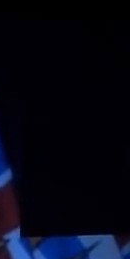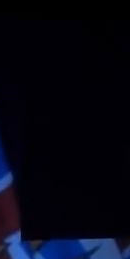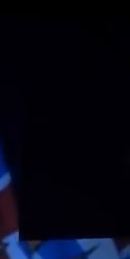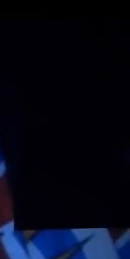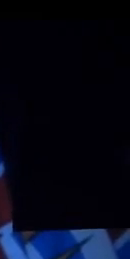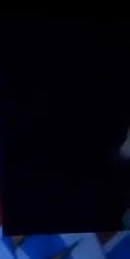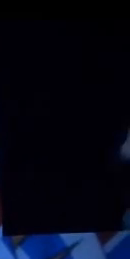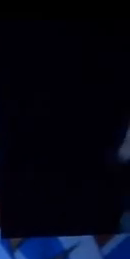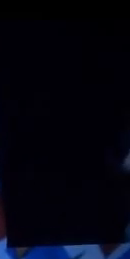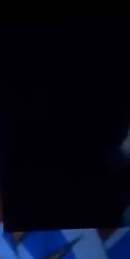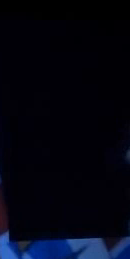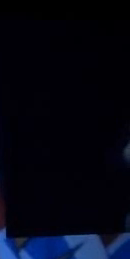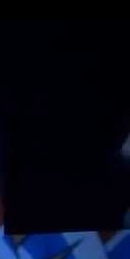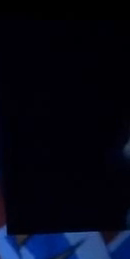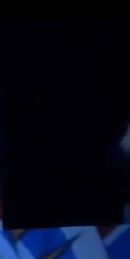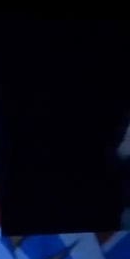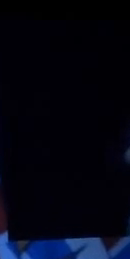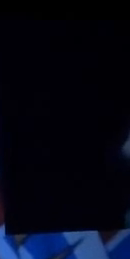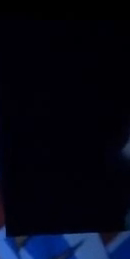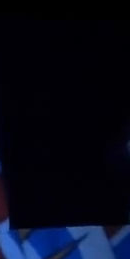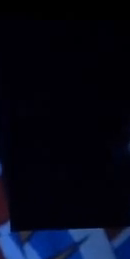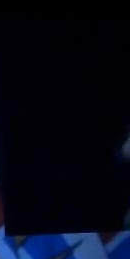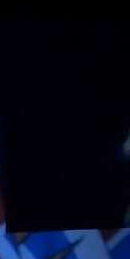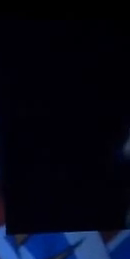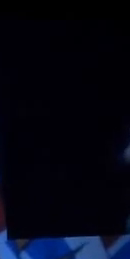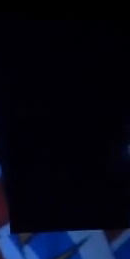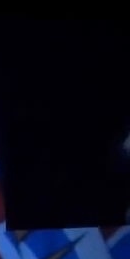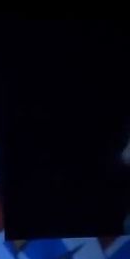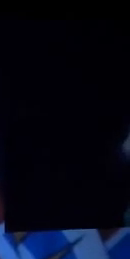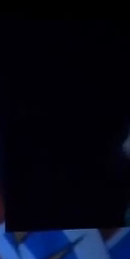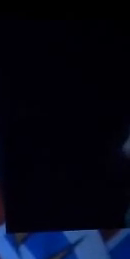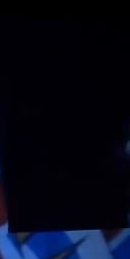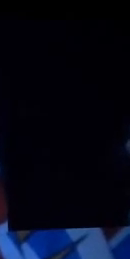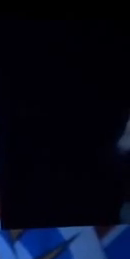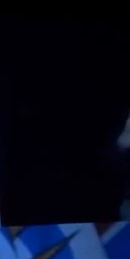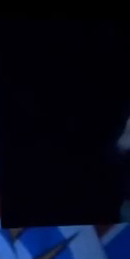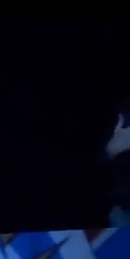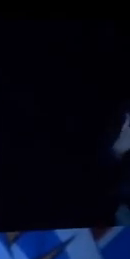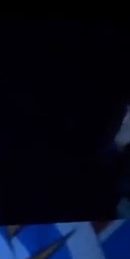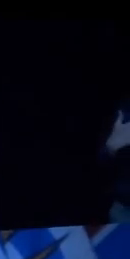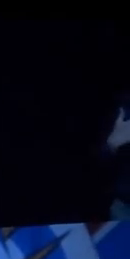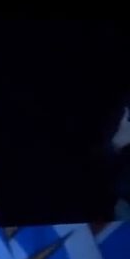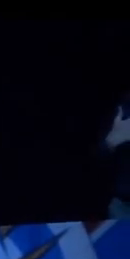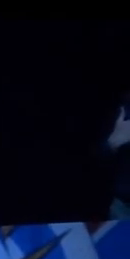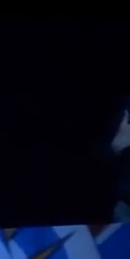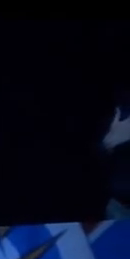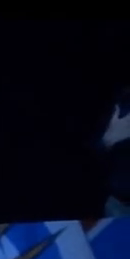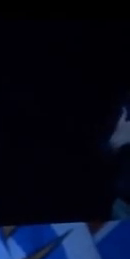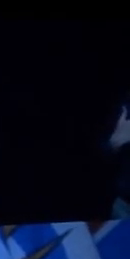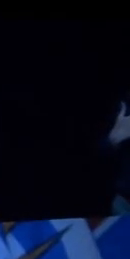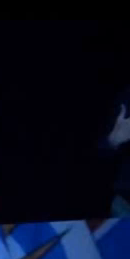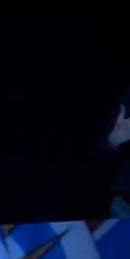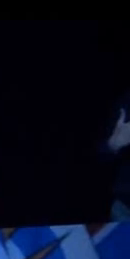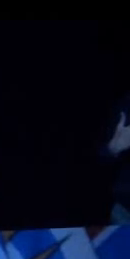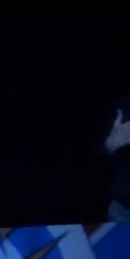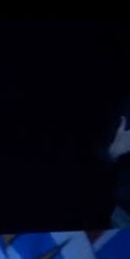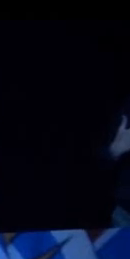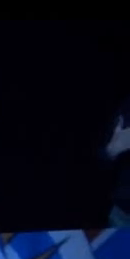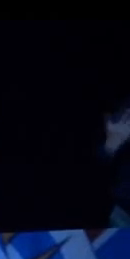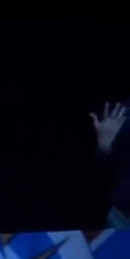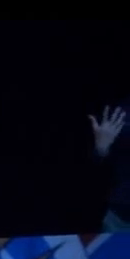the government on multiple levels, whether it's in savings or whether it's in extra